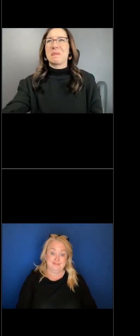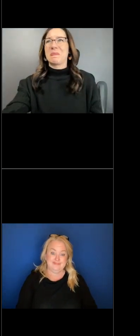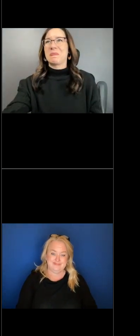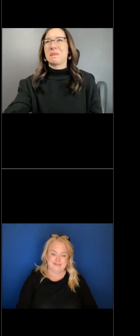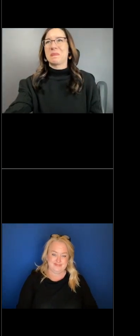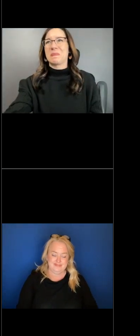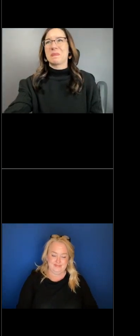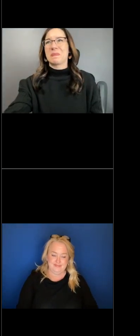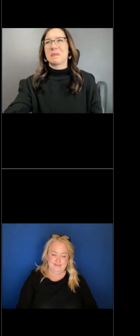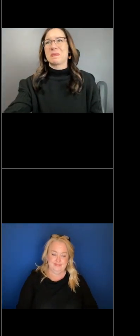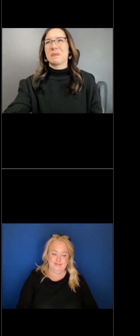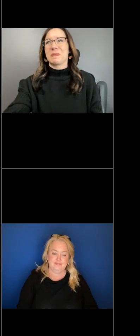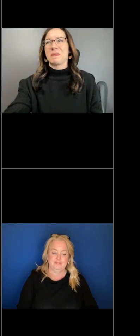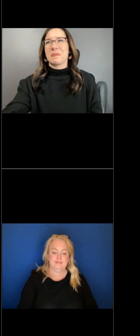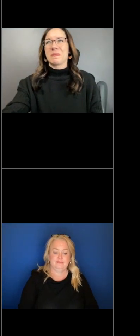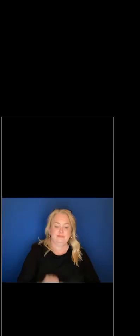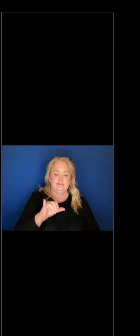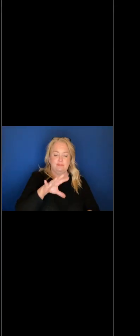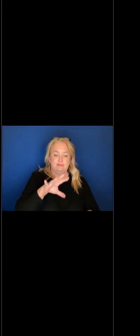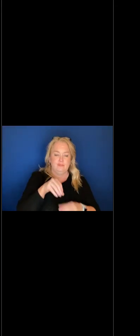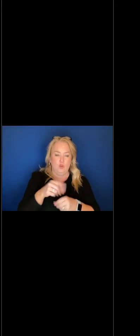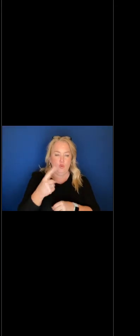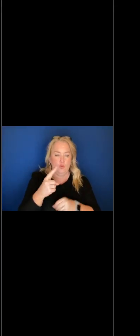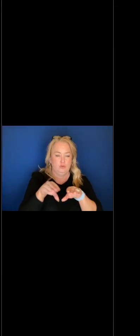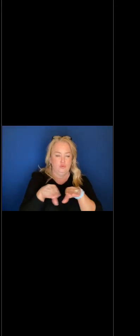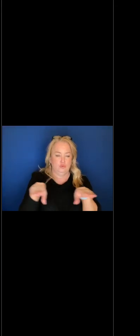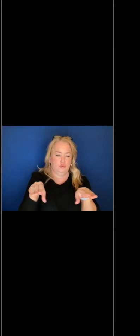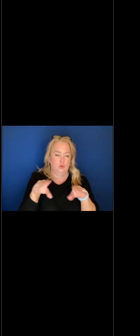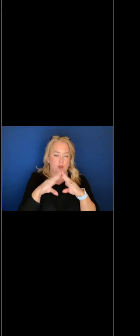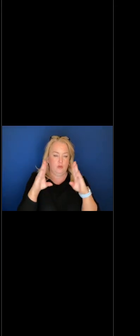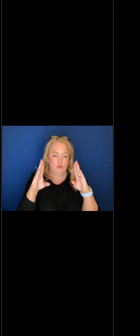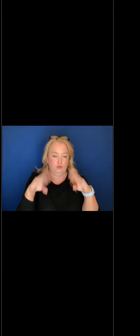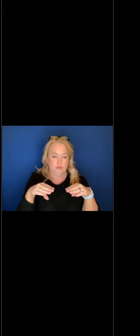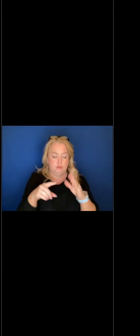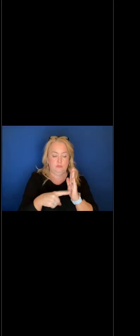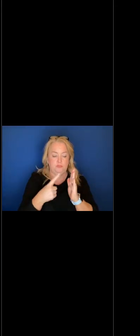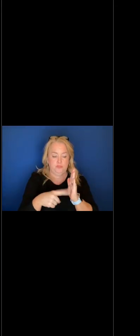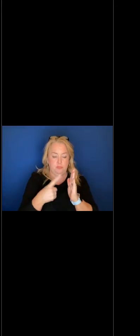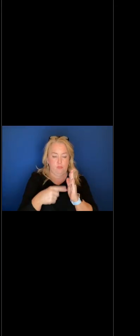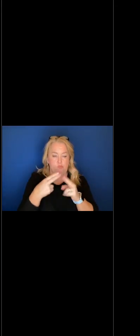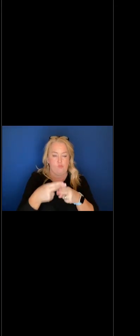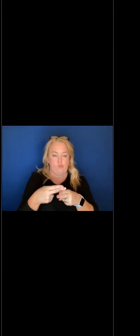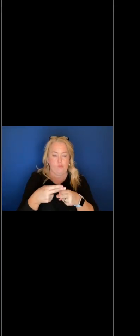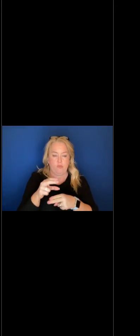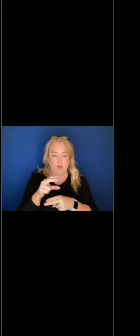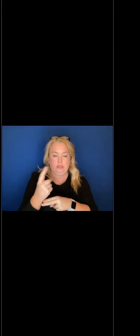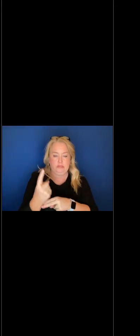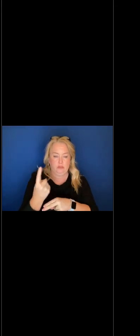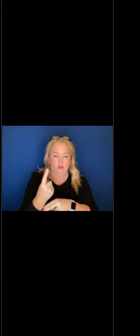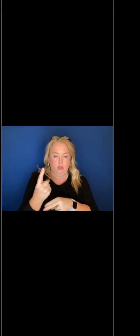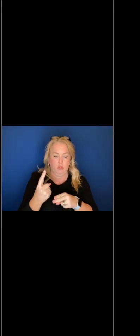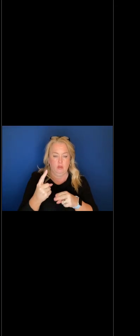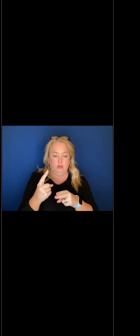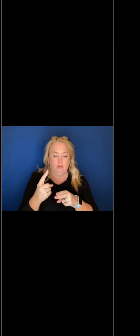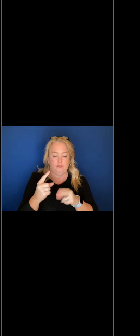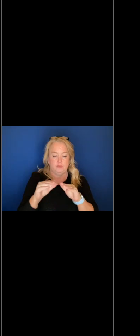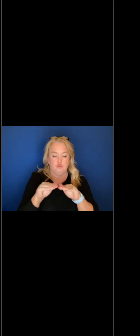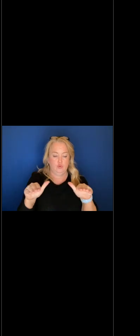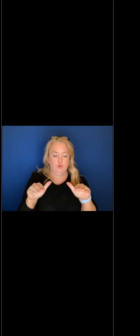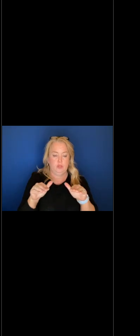This includes one-story homes, sometimes called single-story